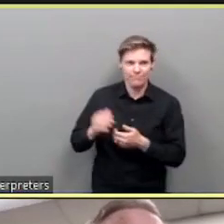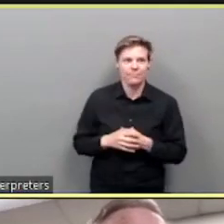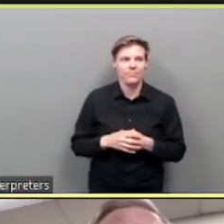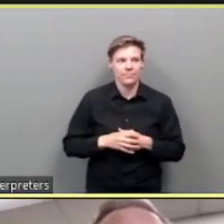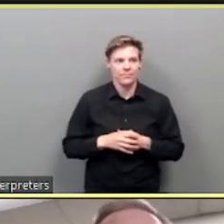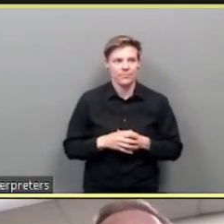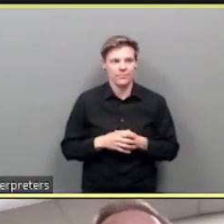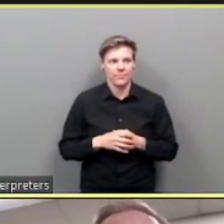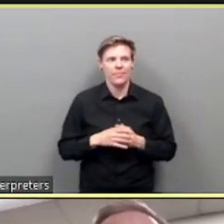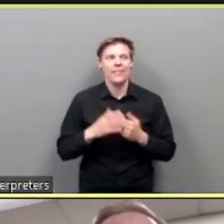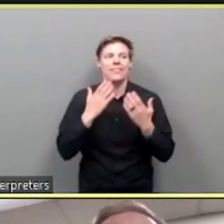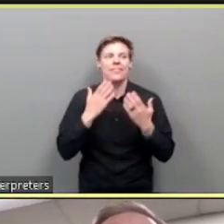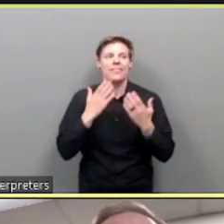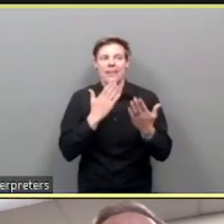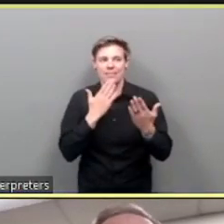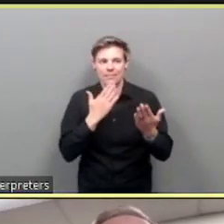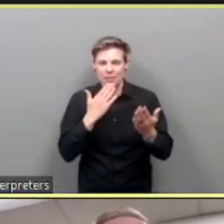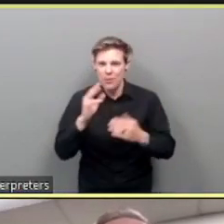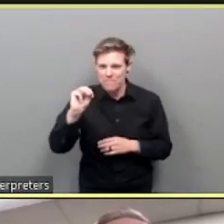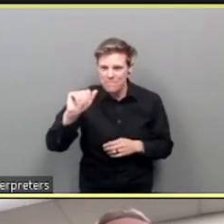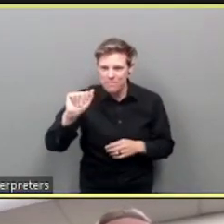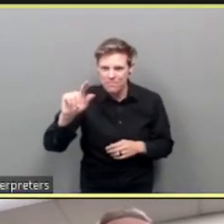Thanks so much, Matt. We welcome you all back